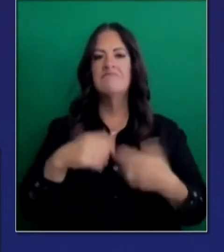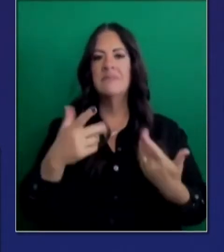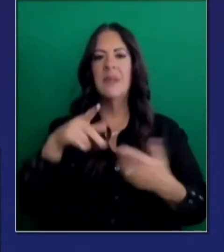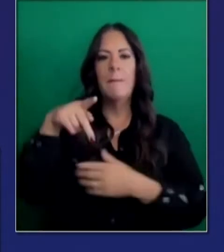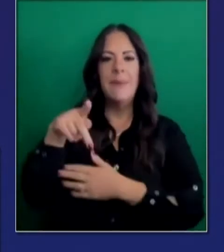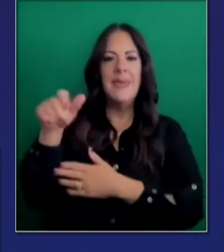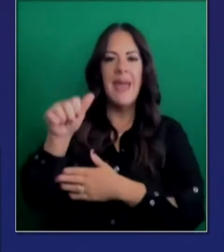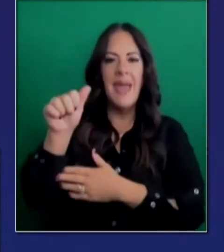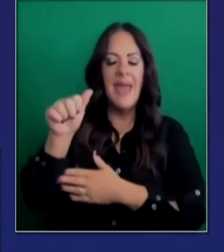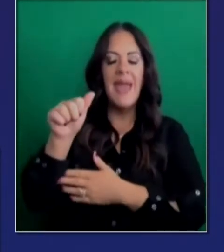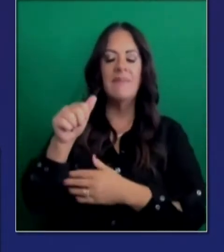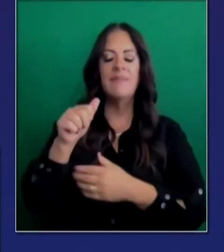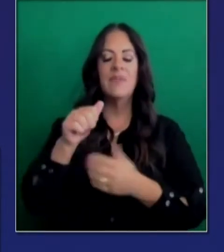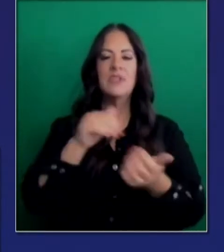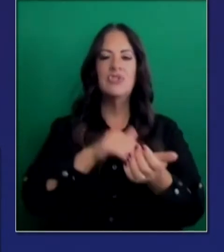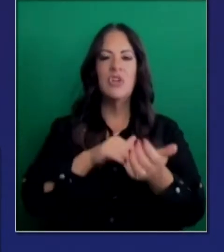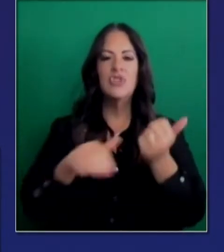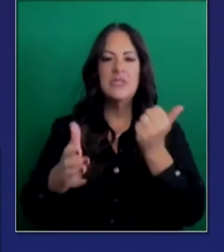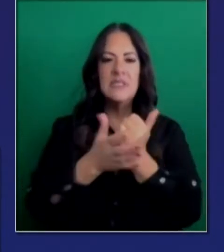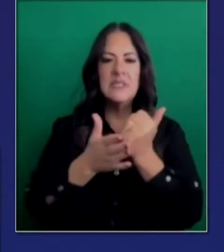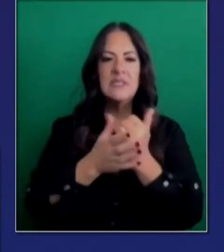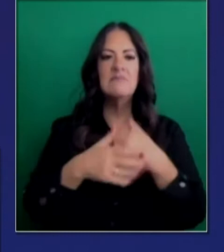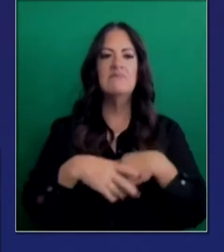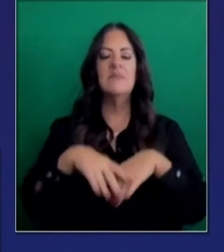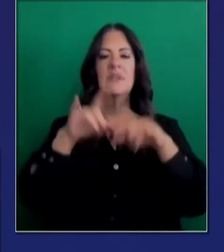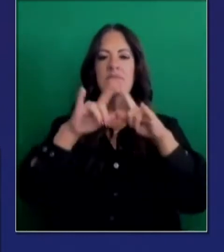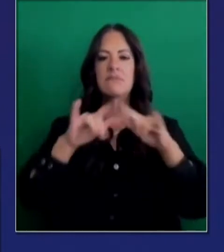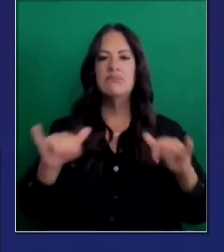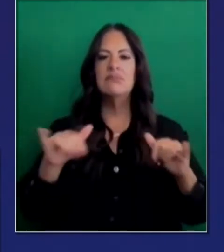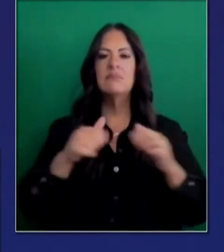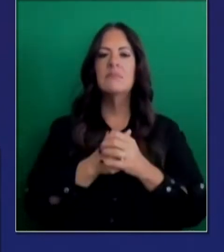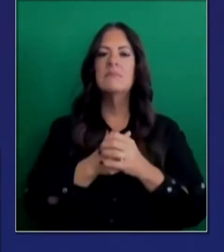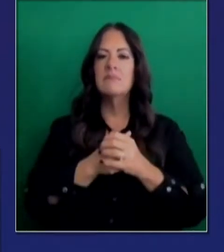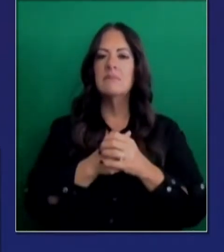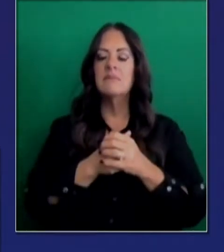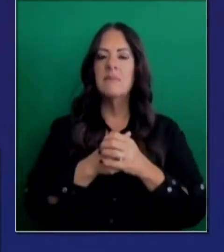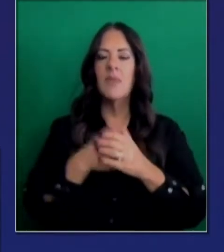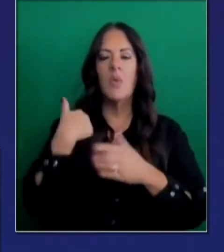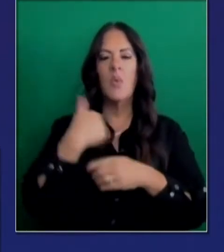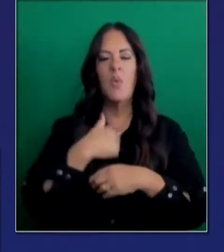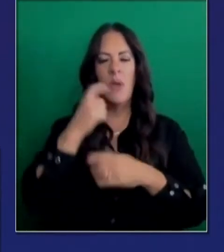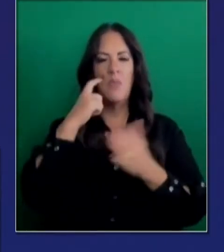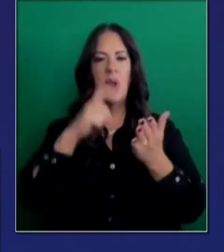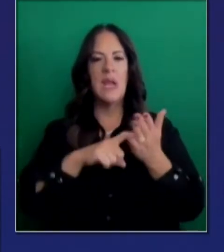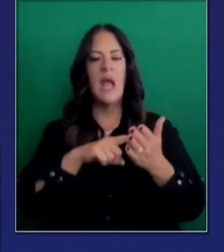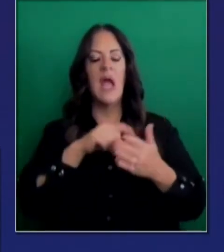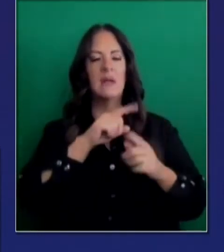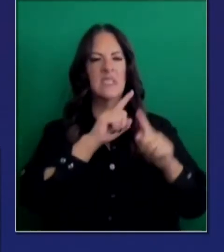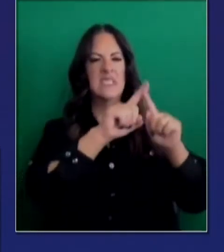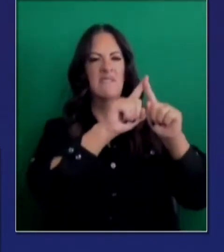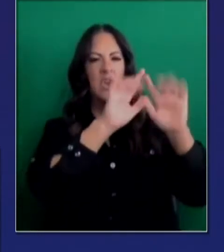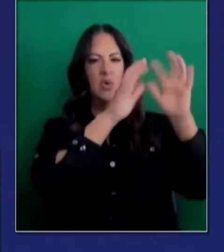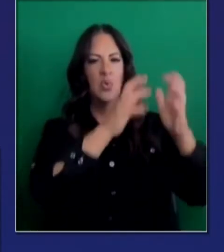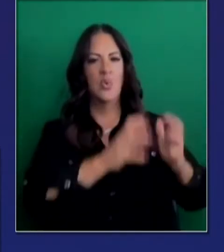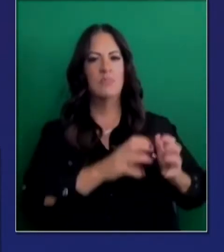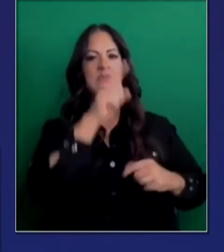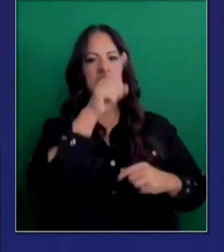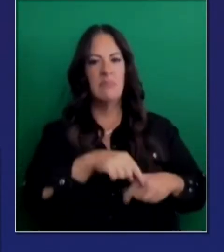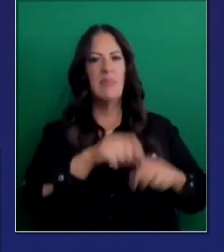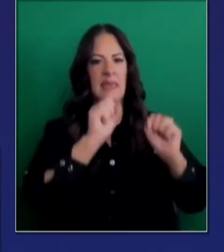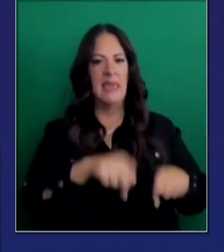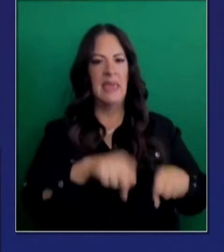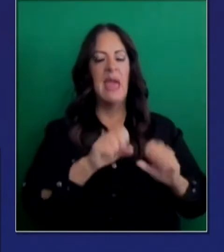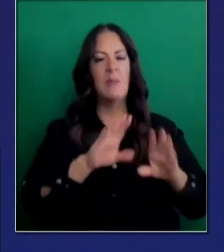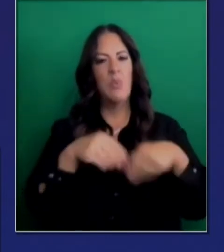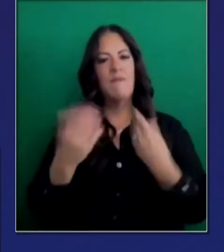we recognize more folks need to have that ability, and that's why you recall a week or so ago we talked about